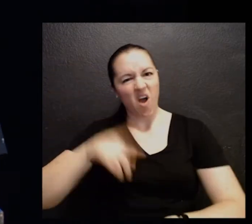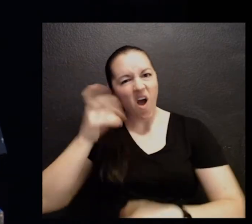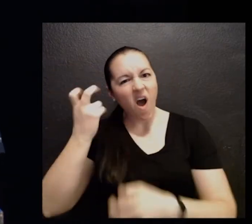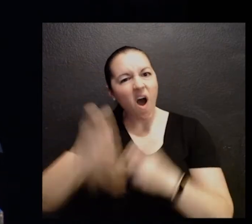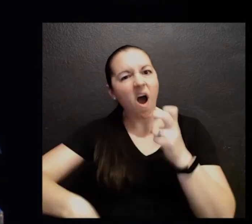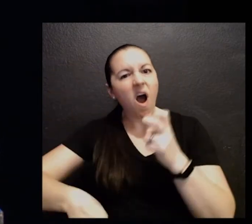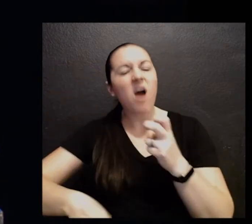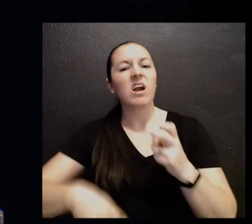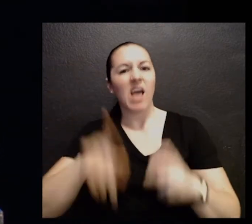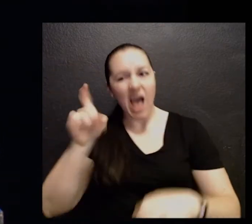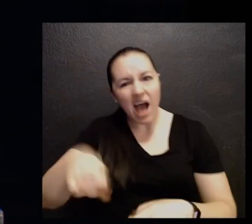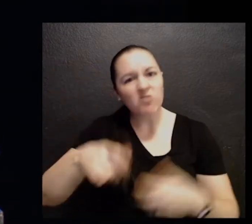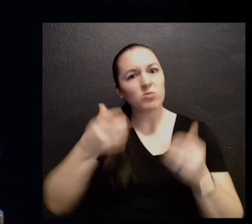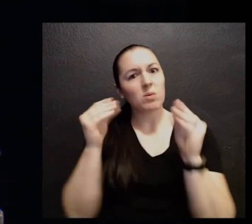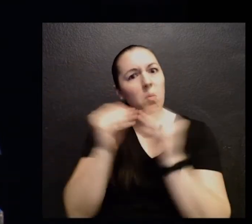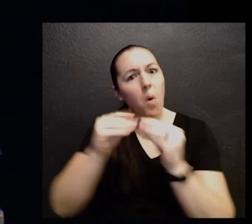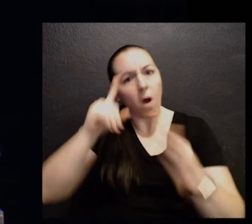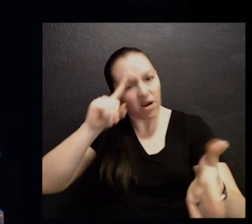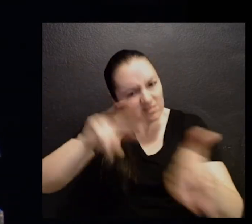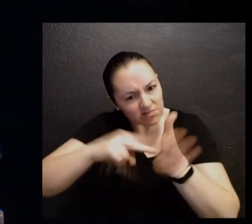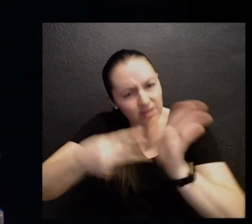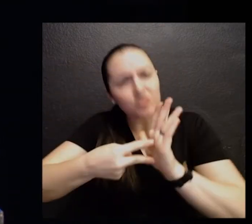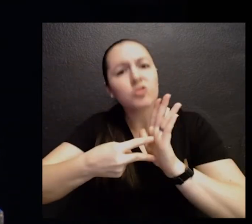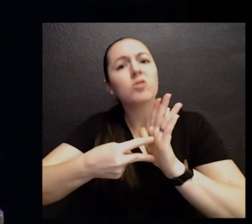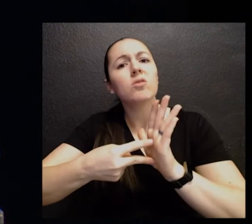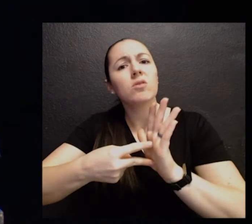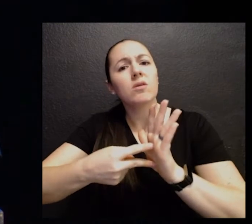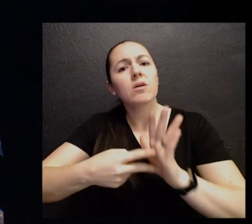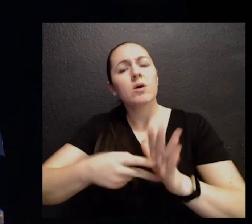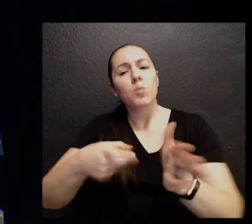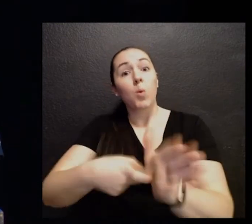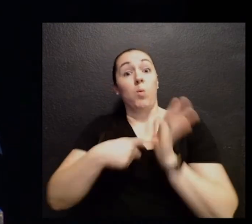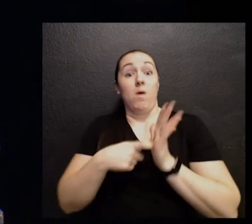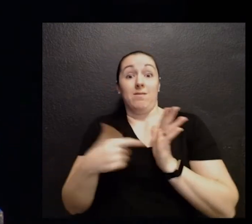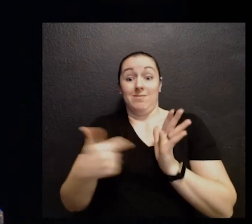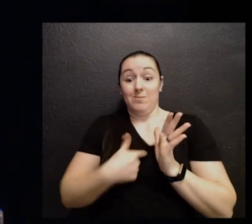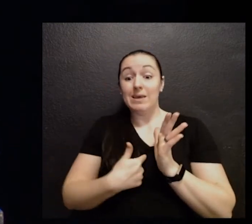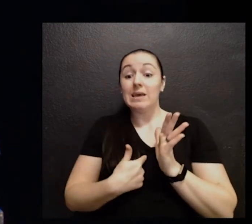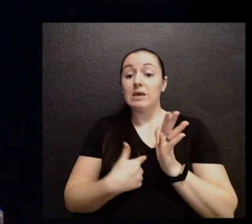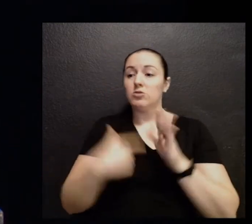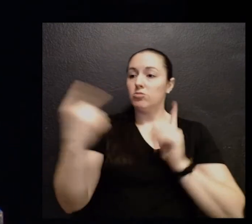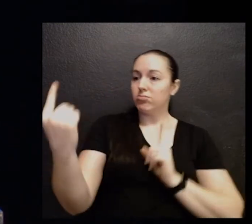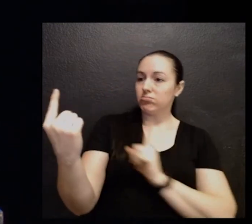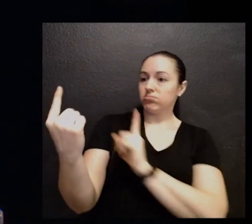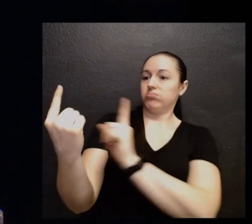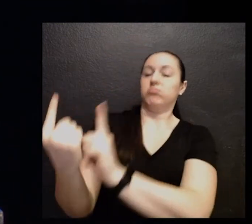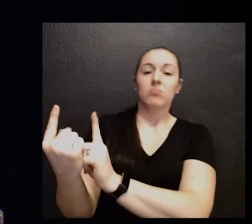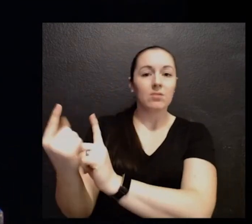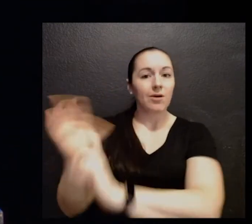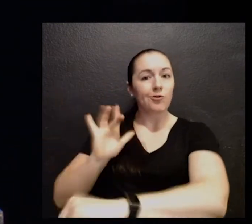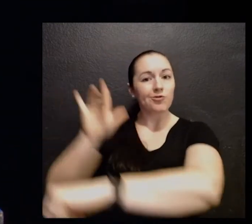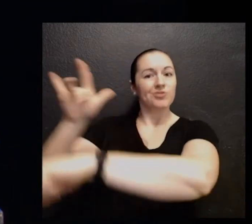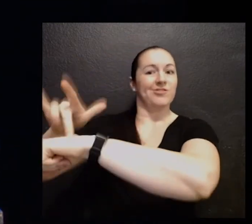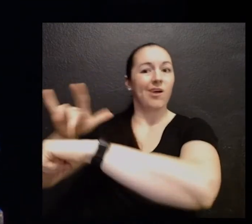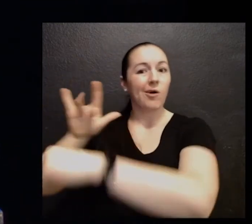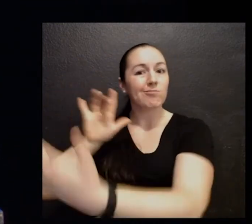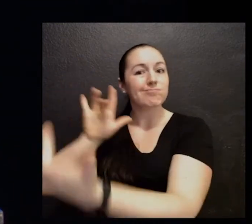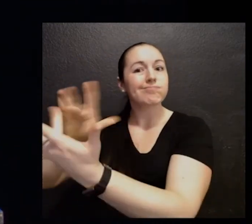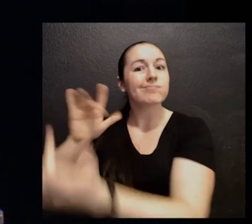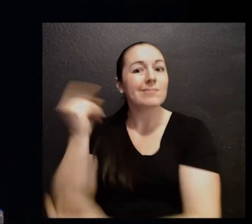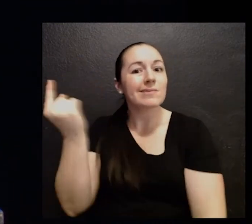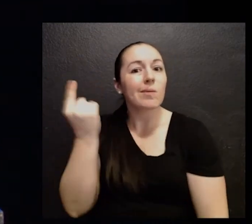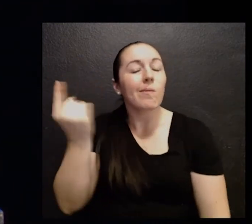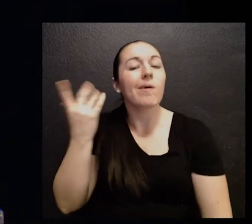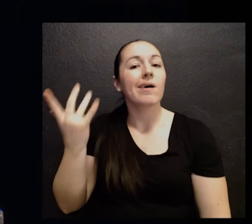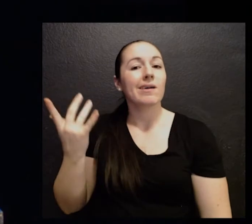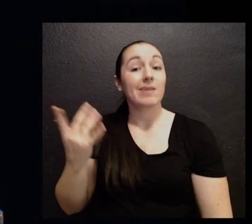lot more intentionality. It requires me to take steps and to reach out to people, especially when I need